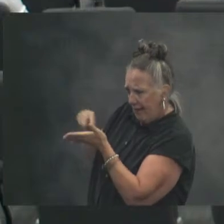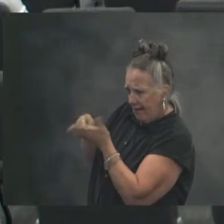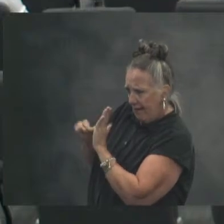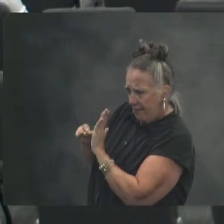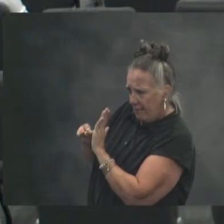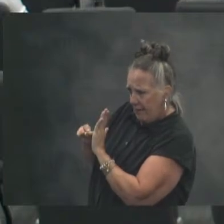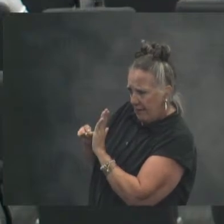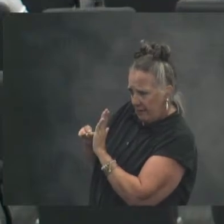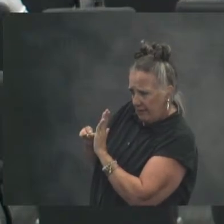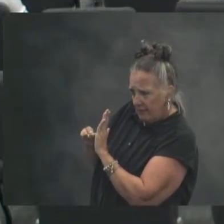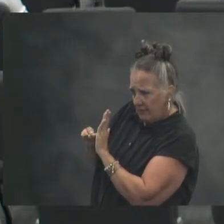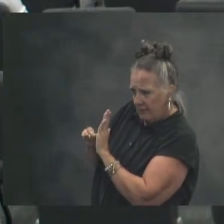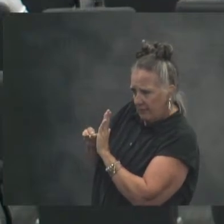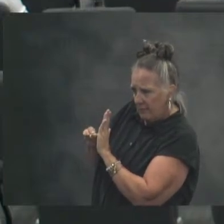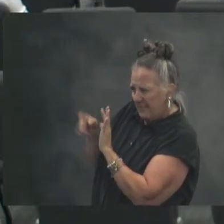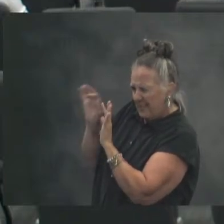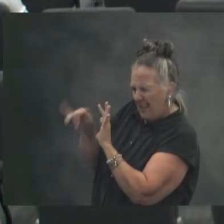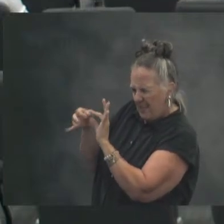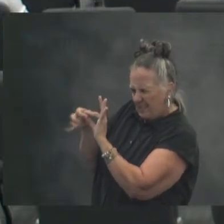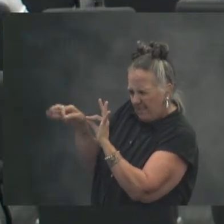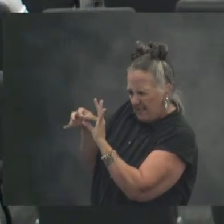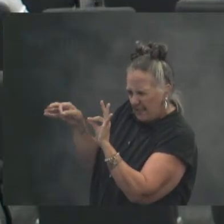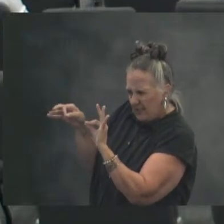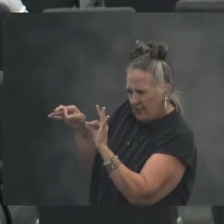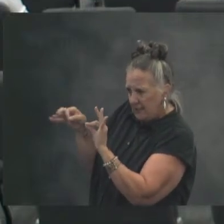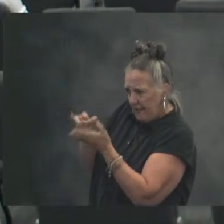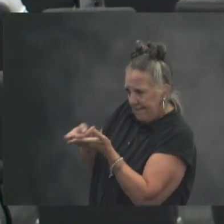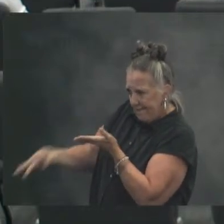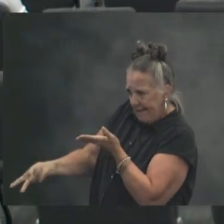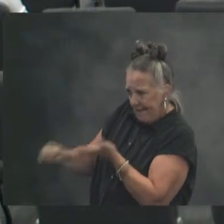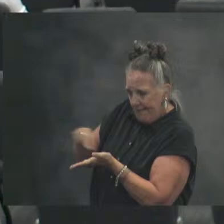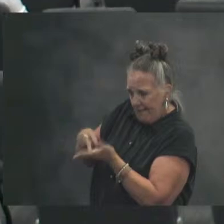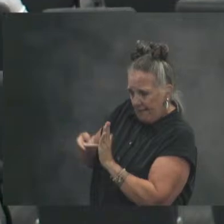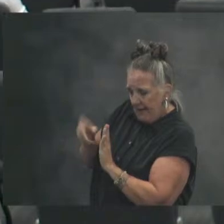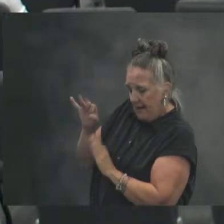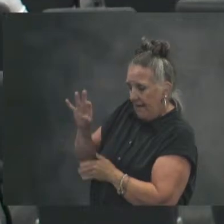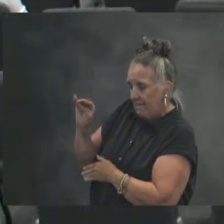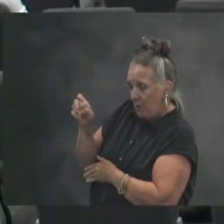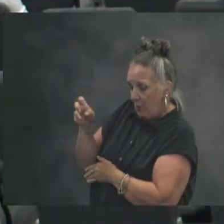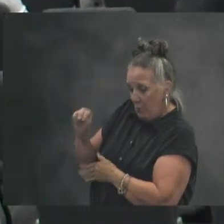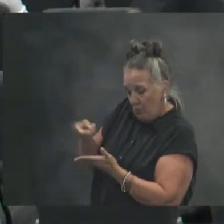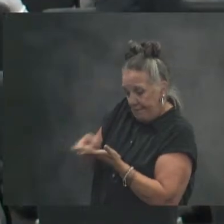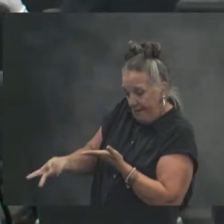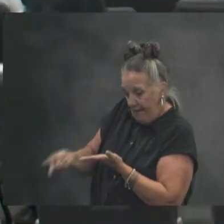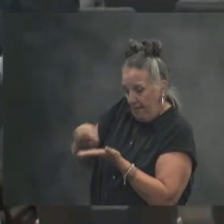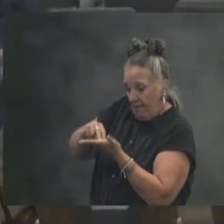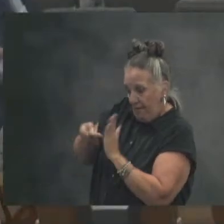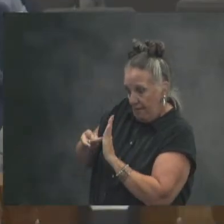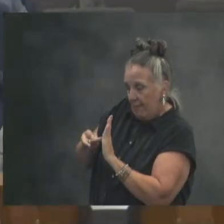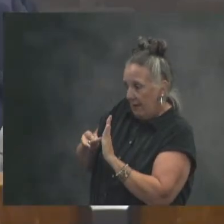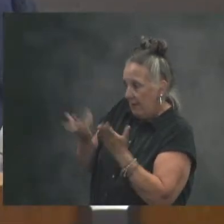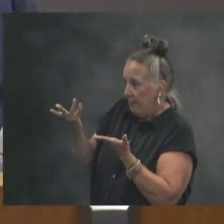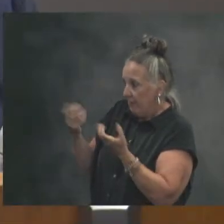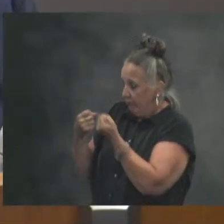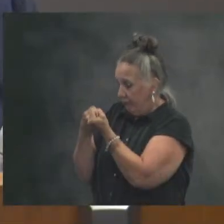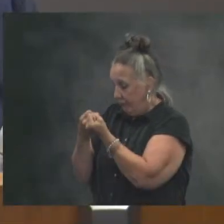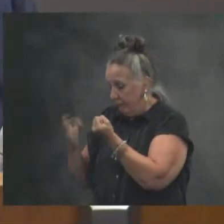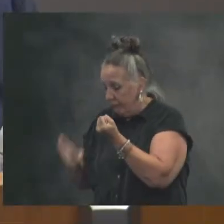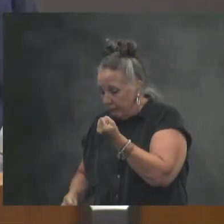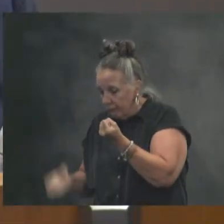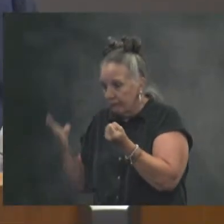prevailing side. That's what the definition of failing would be. If the motion failed, then the prevailers would